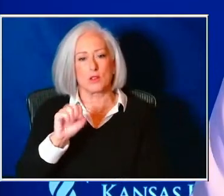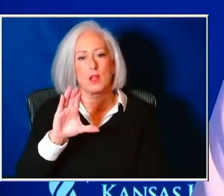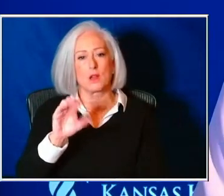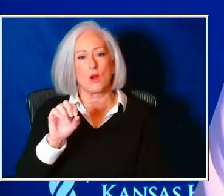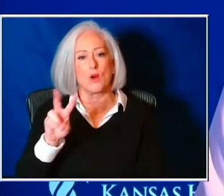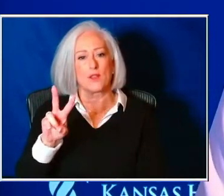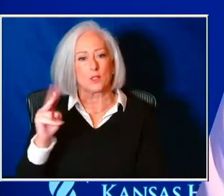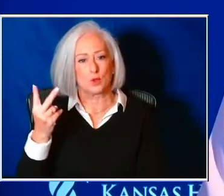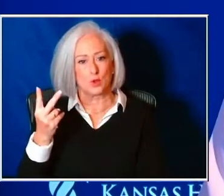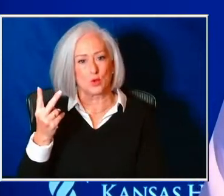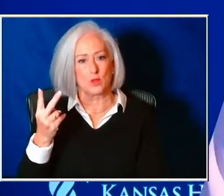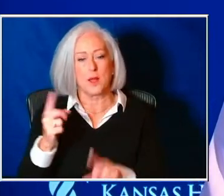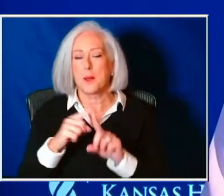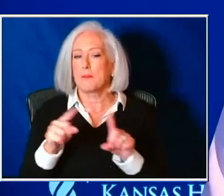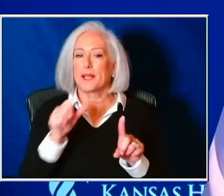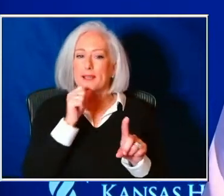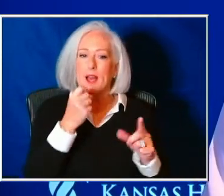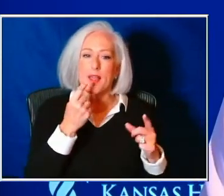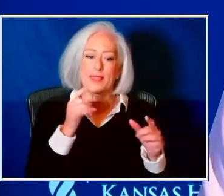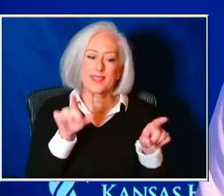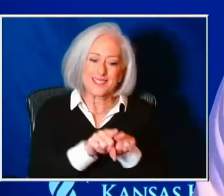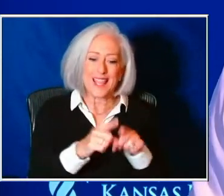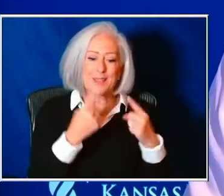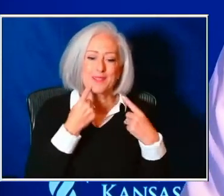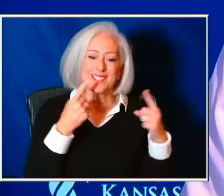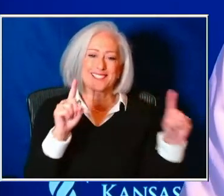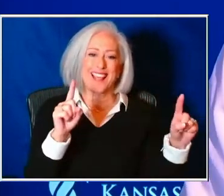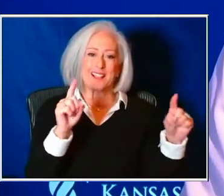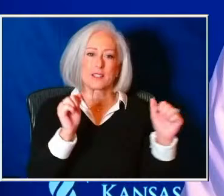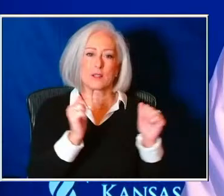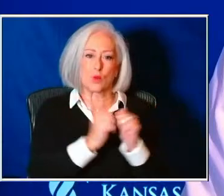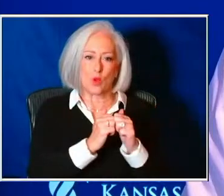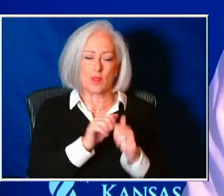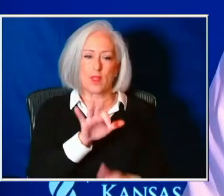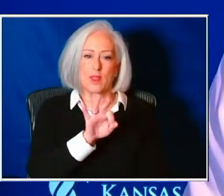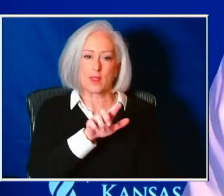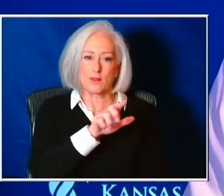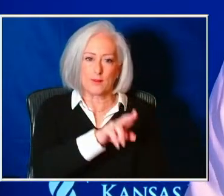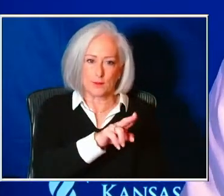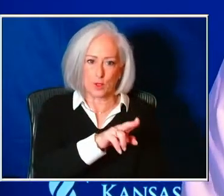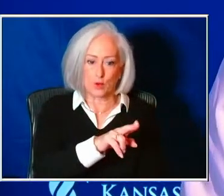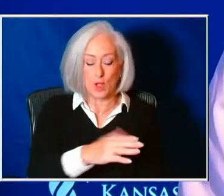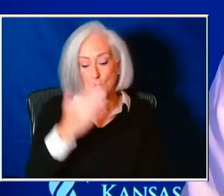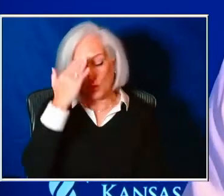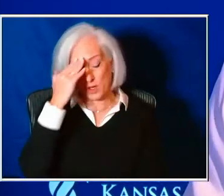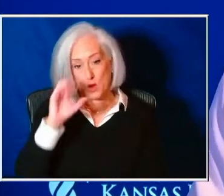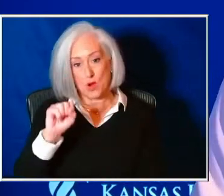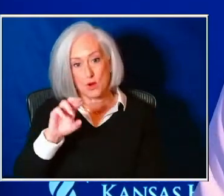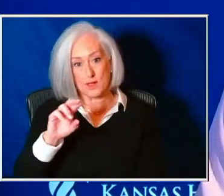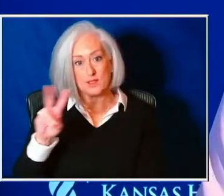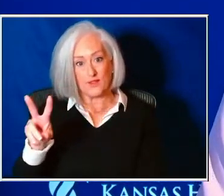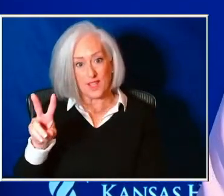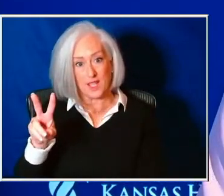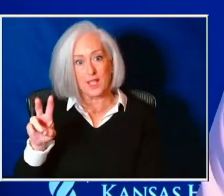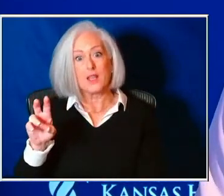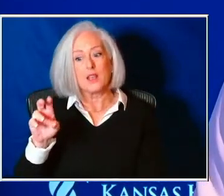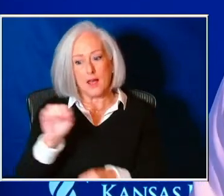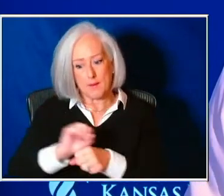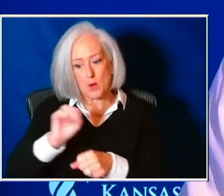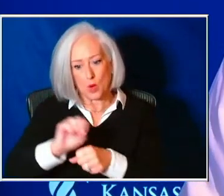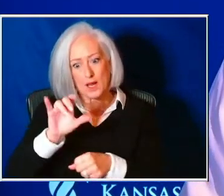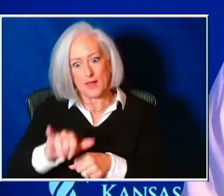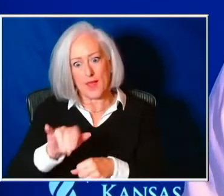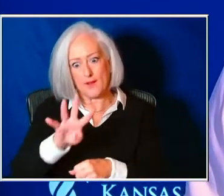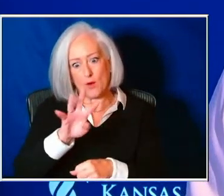same efficacy in something like a flu vaccine. And again, we know RSV vaccine has been in the works for 40 to 50 years and still haven't found anything.